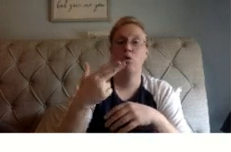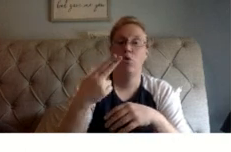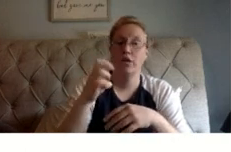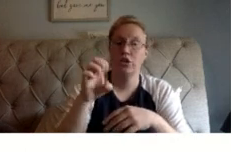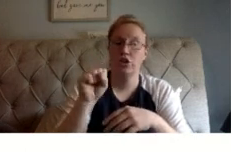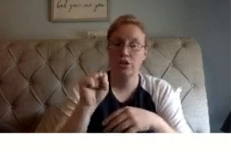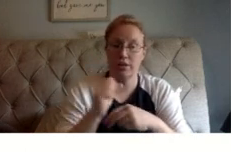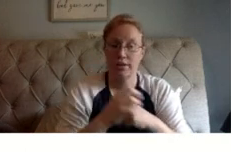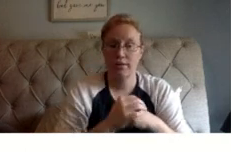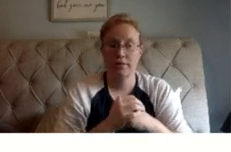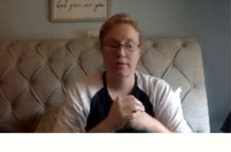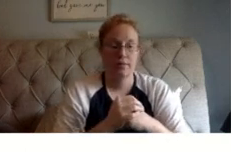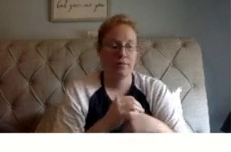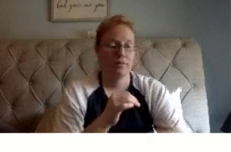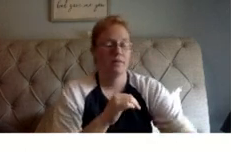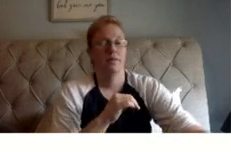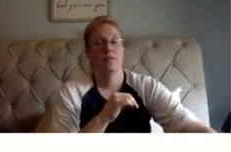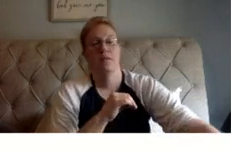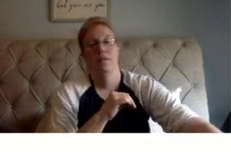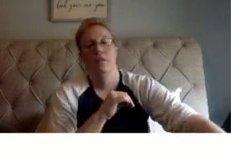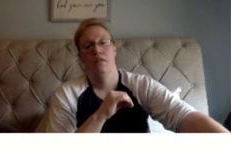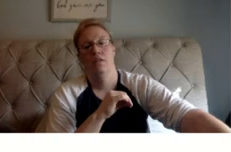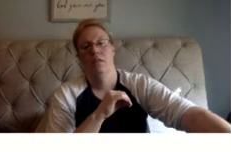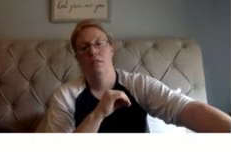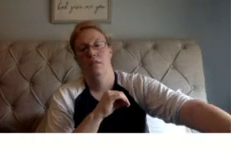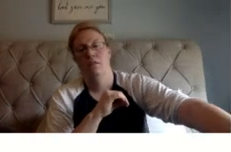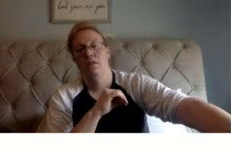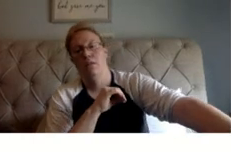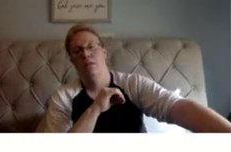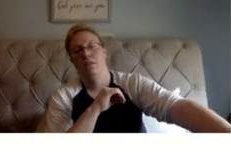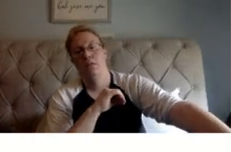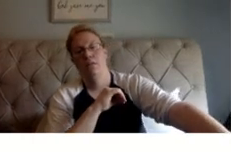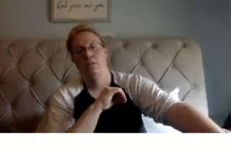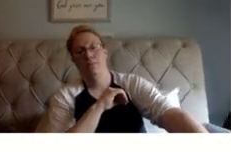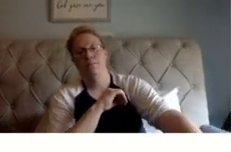porches. I spelled window sills wrong.